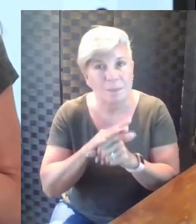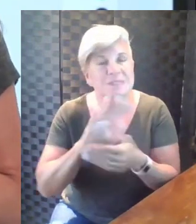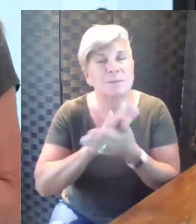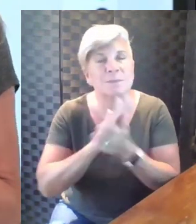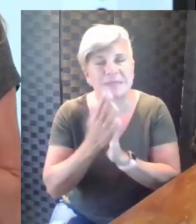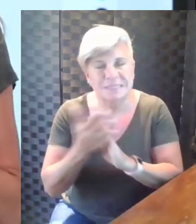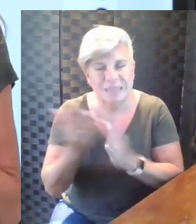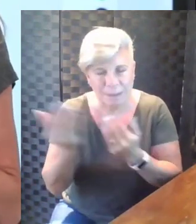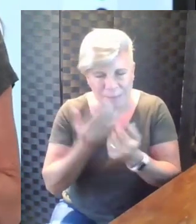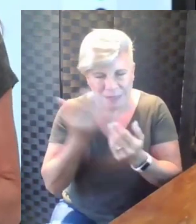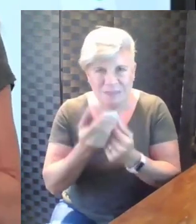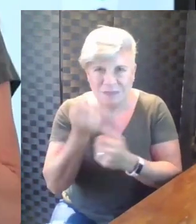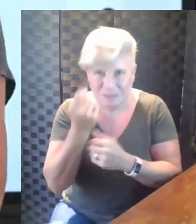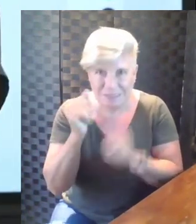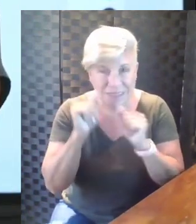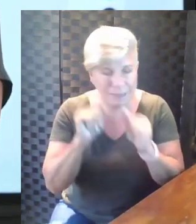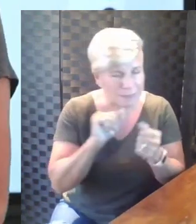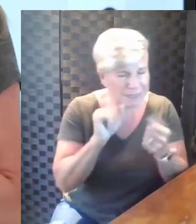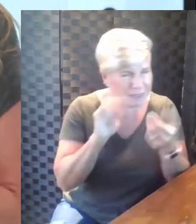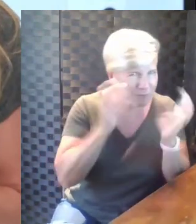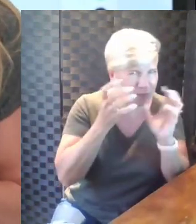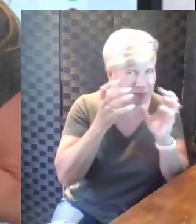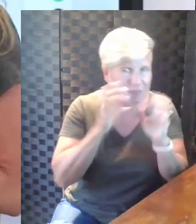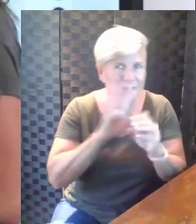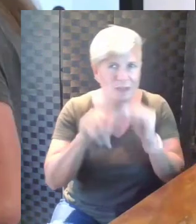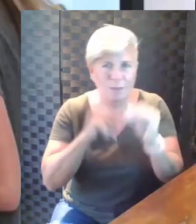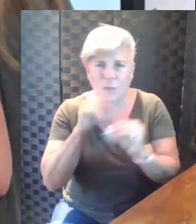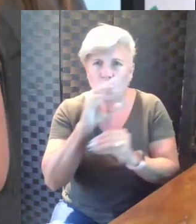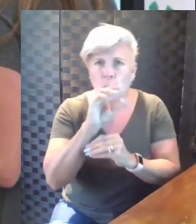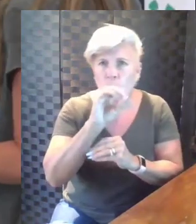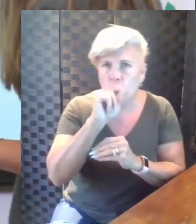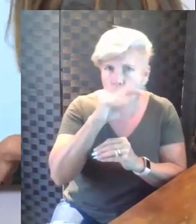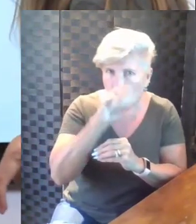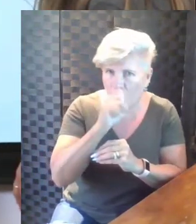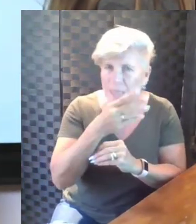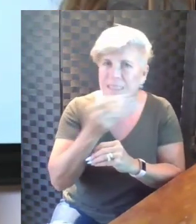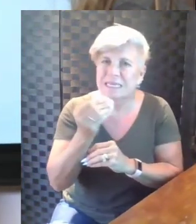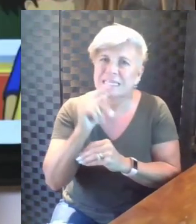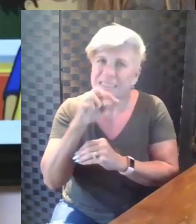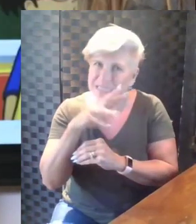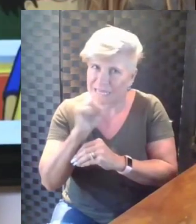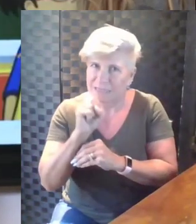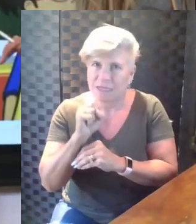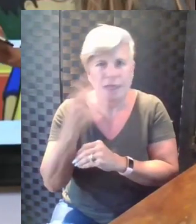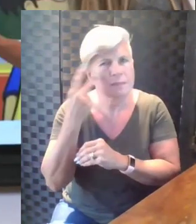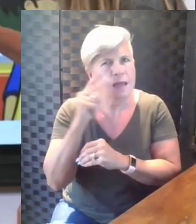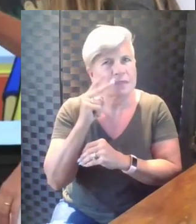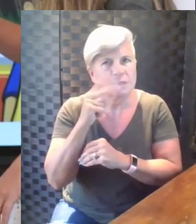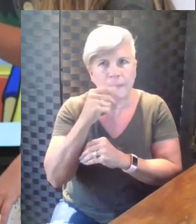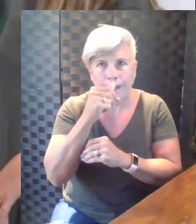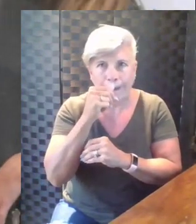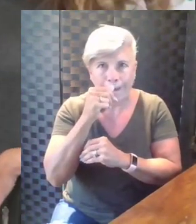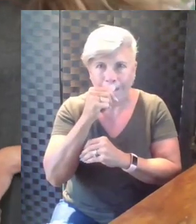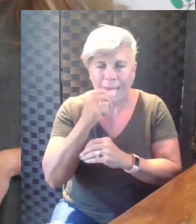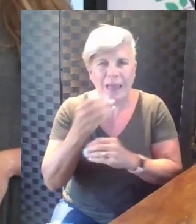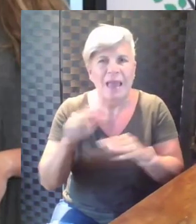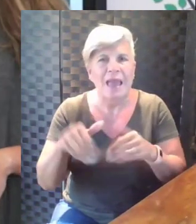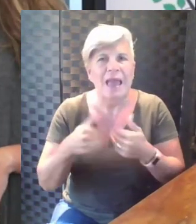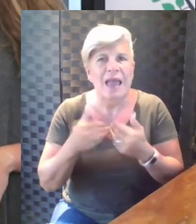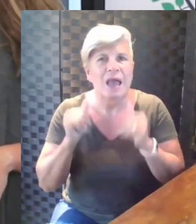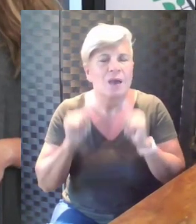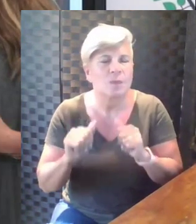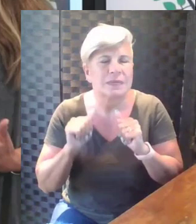easier to understand because it can be confusing talking about the ones and the tens. All right, so let's take a look at how